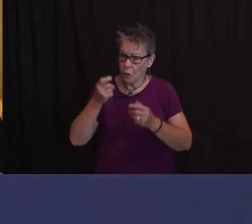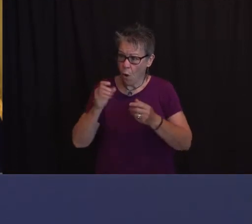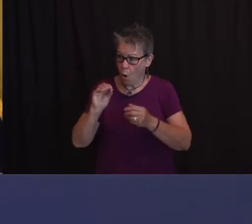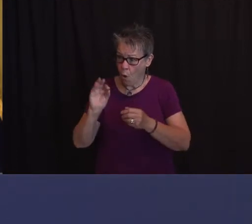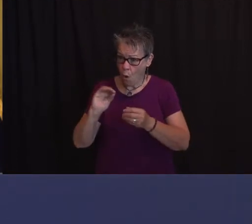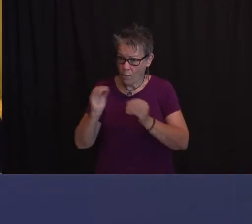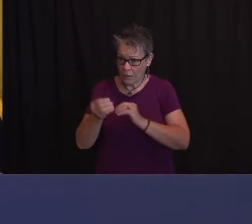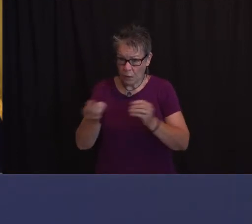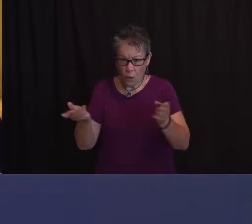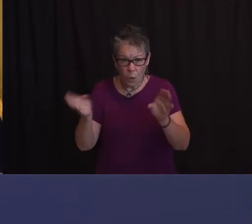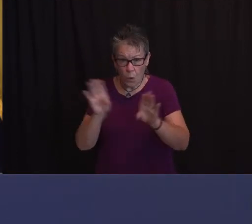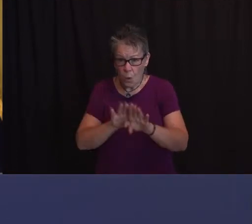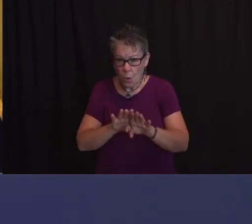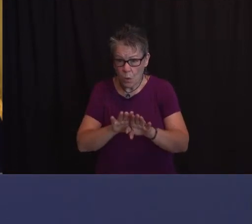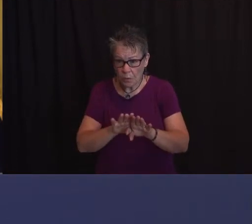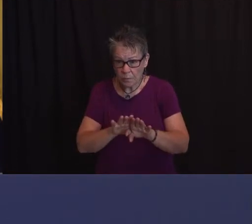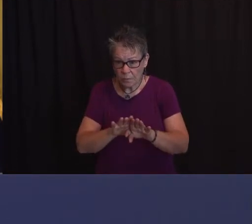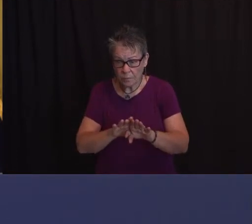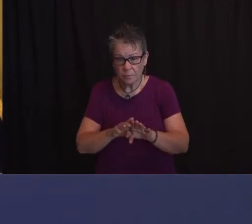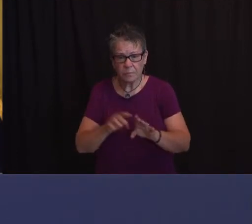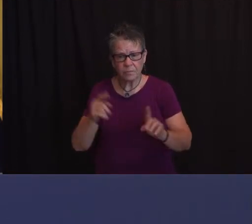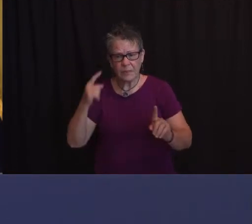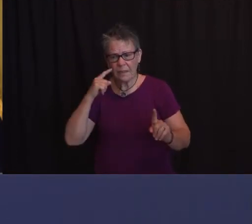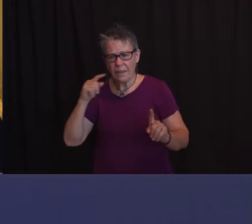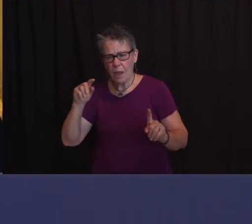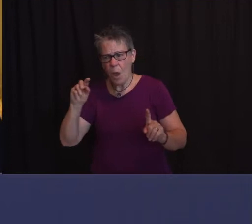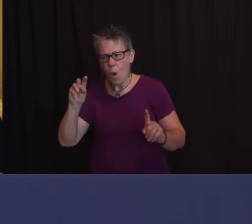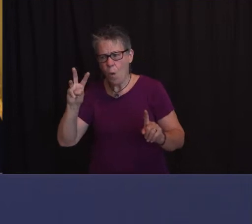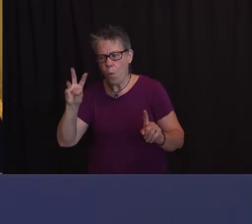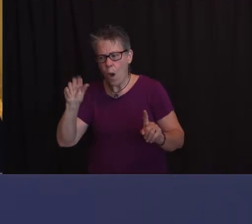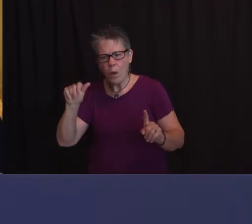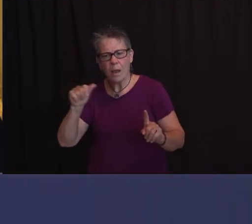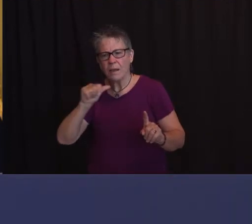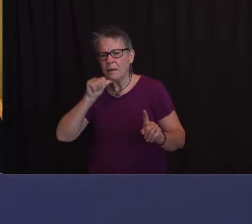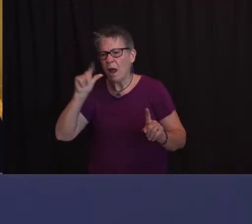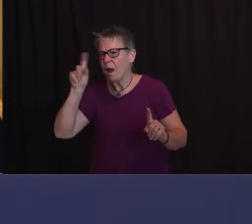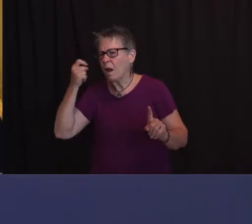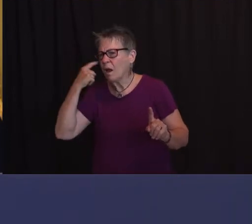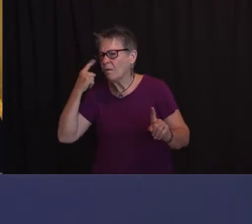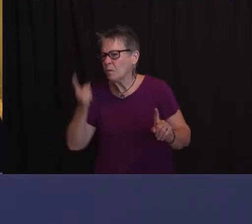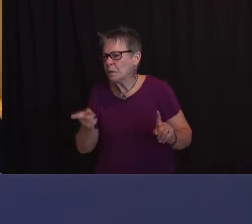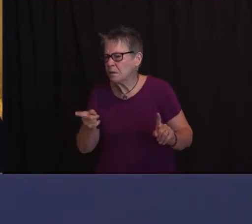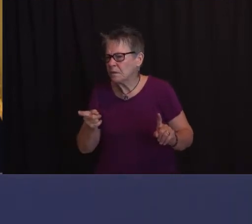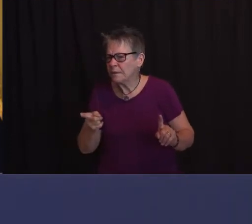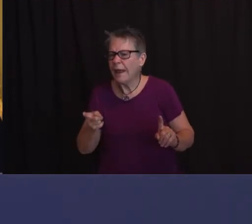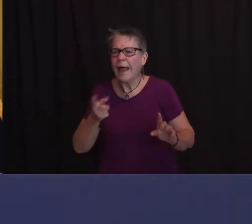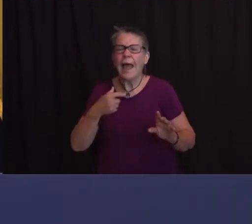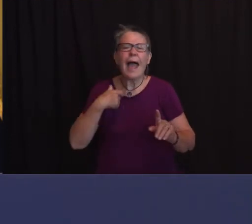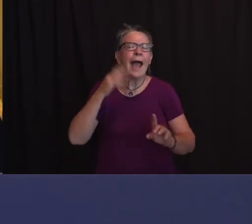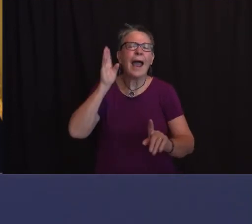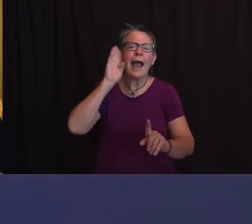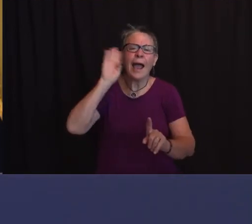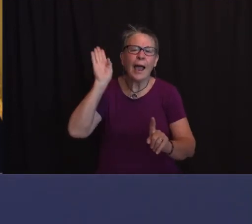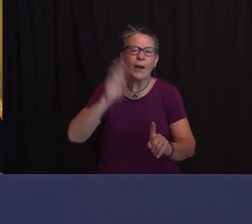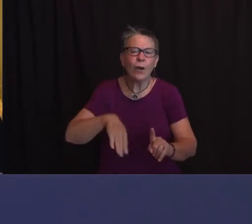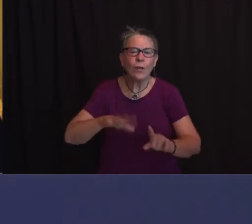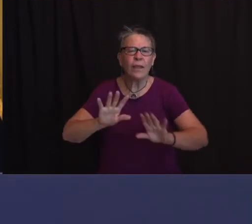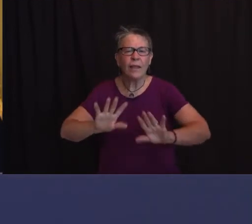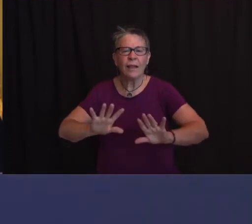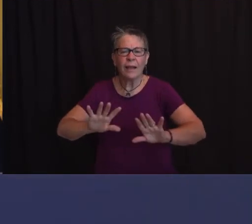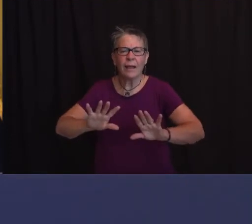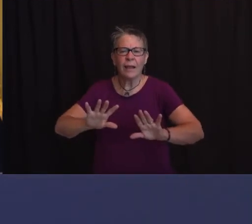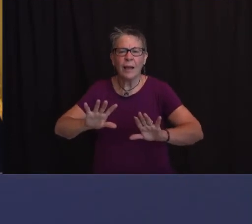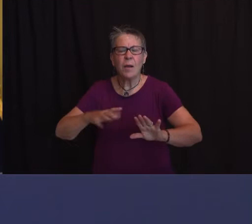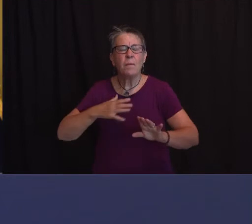is Wawa is not part of the state government. I assume you know that. I did know that, yes. Just checking. But in other words, we're seeing